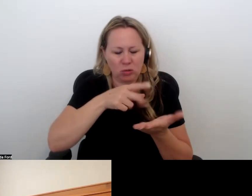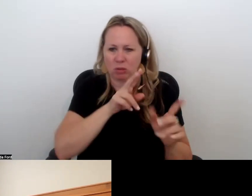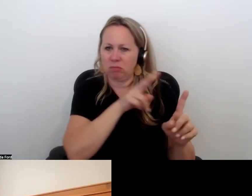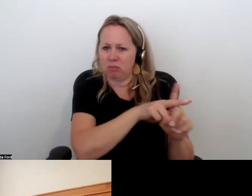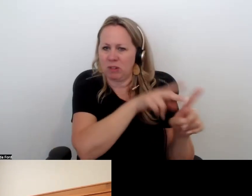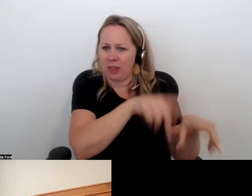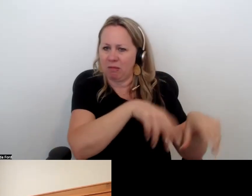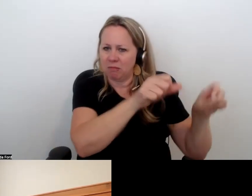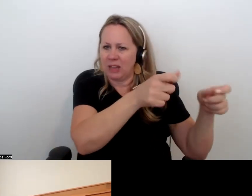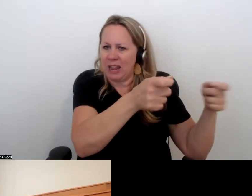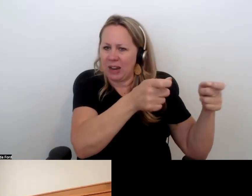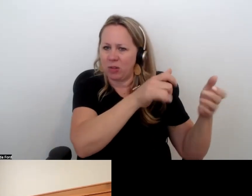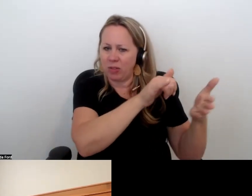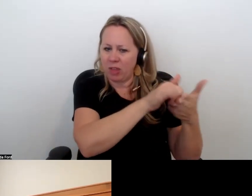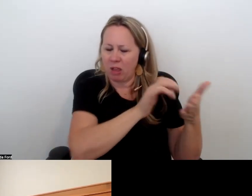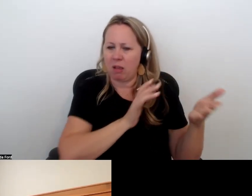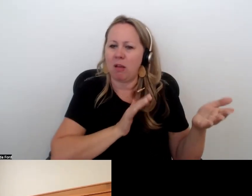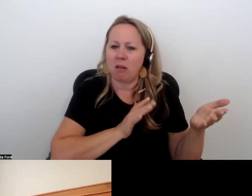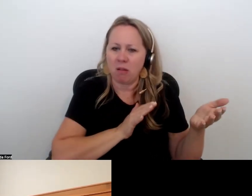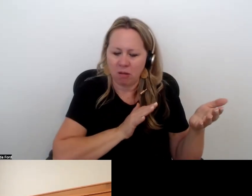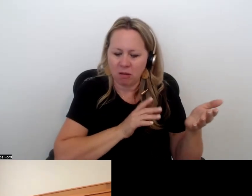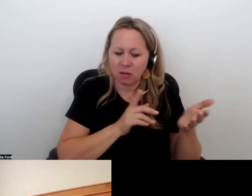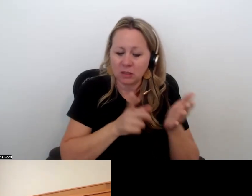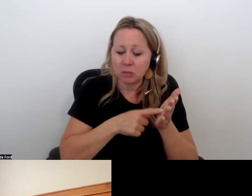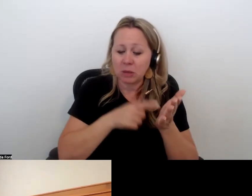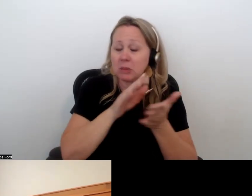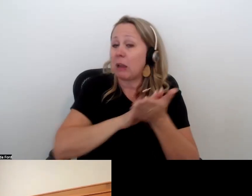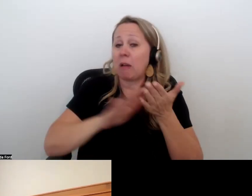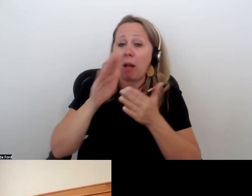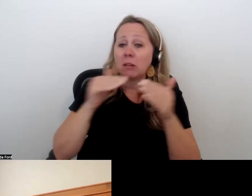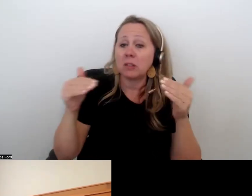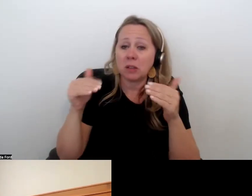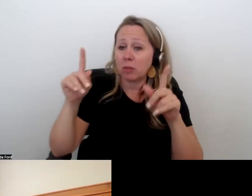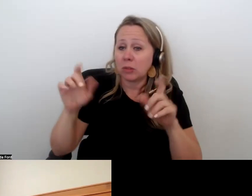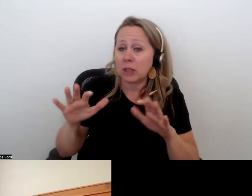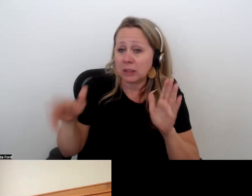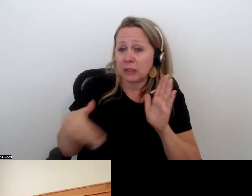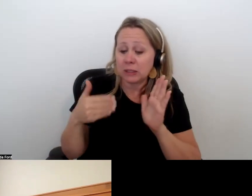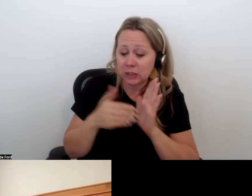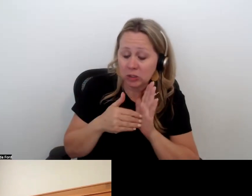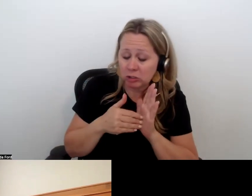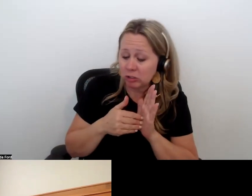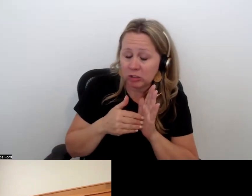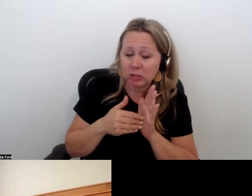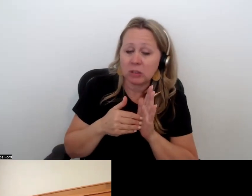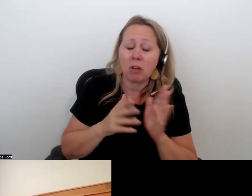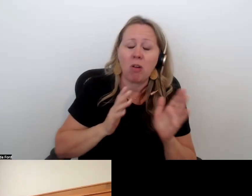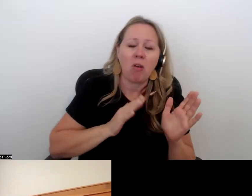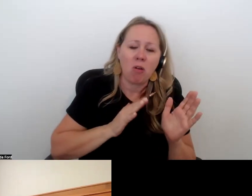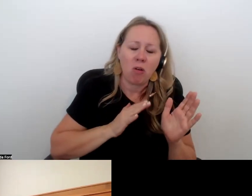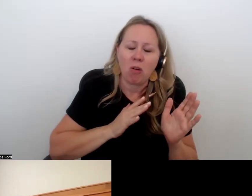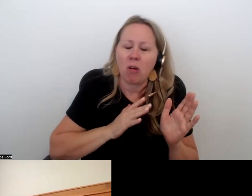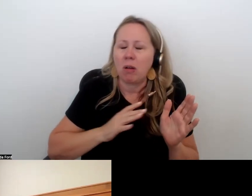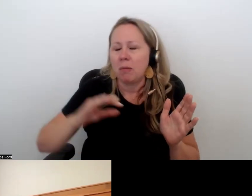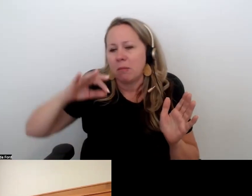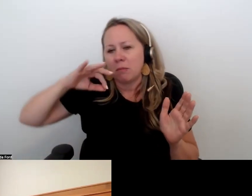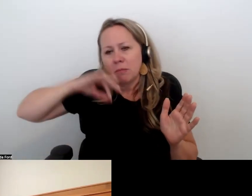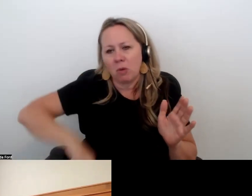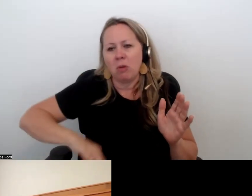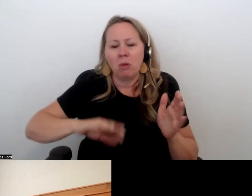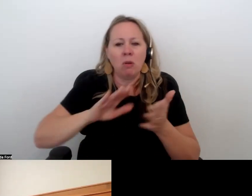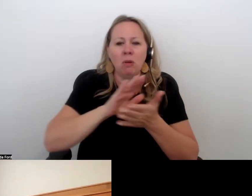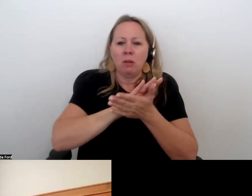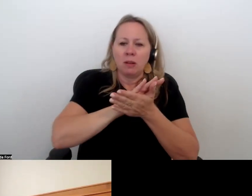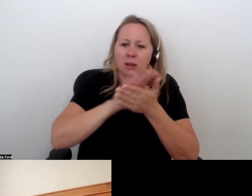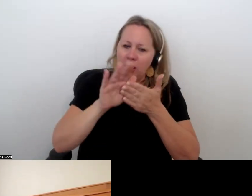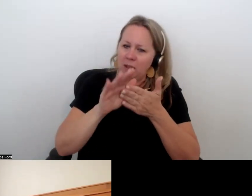have sometimes college level testing centers as well. And that's been a huge boon. I think that more than anything has